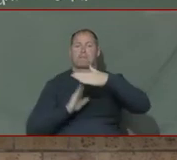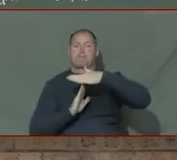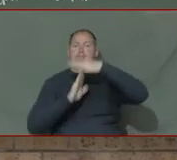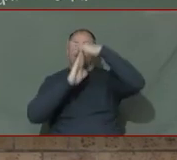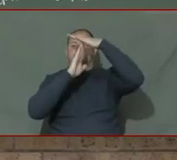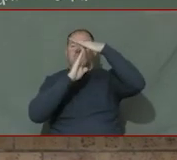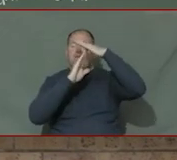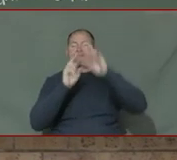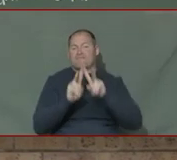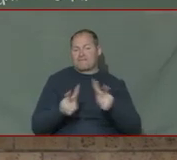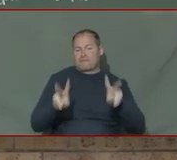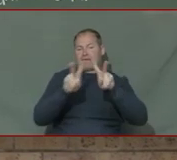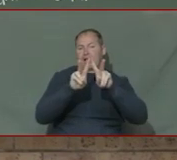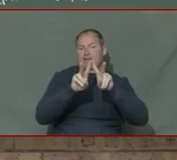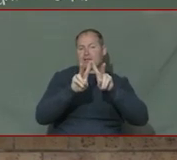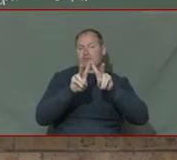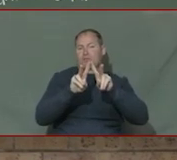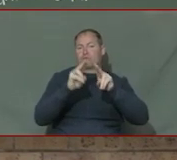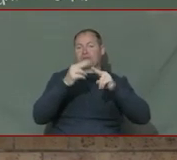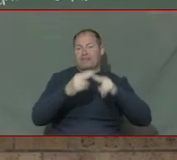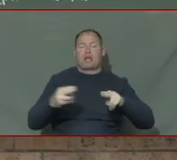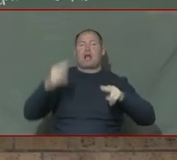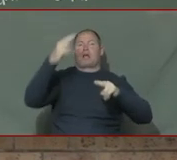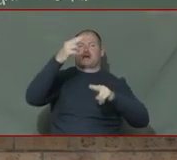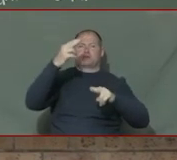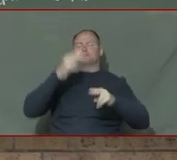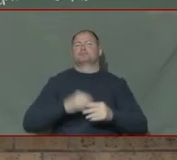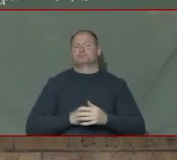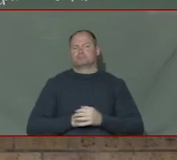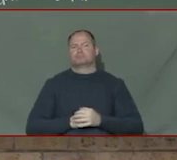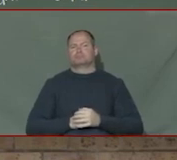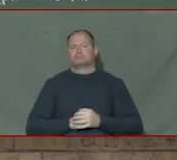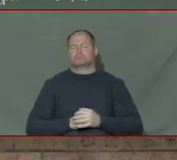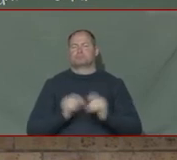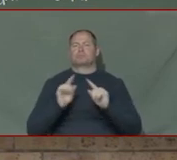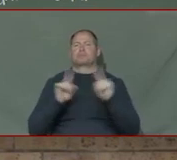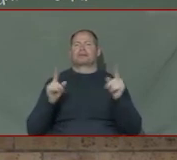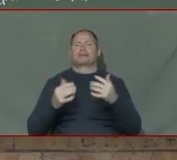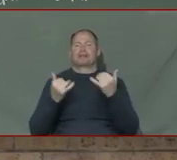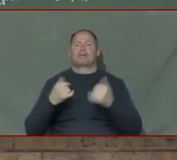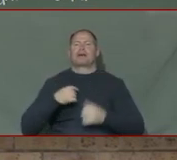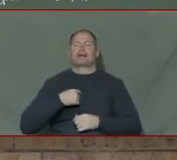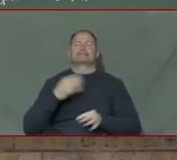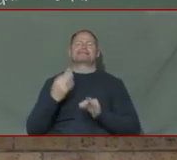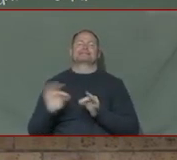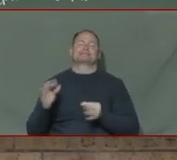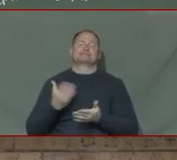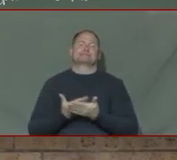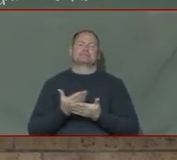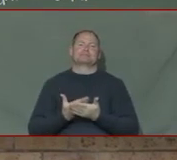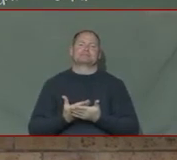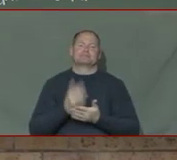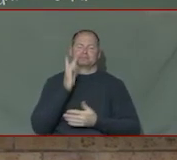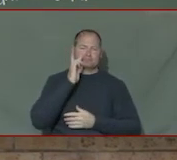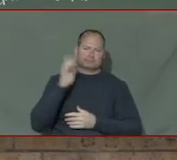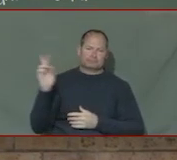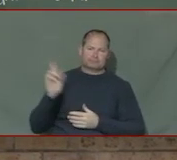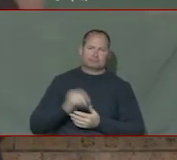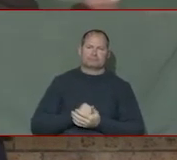highest value for a specific t value. But I can make it easier for you. Just have a look here.